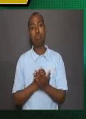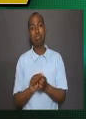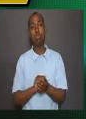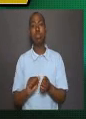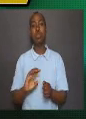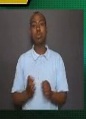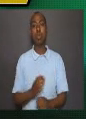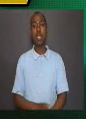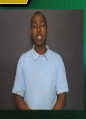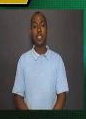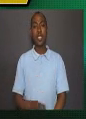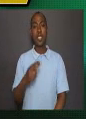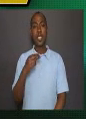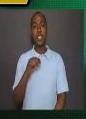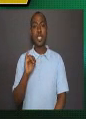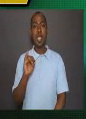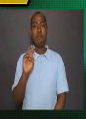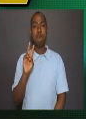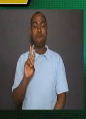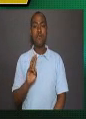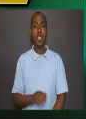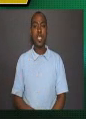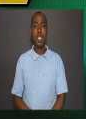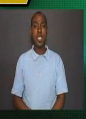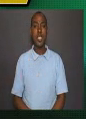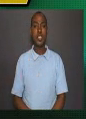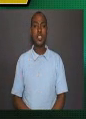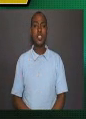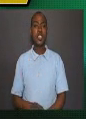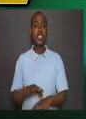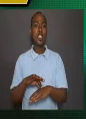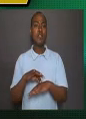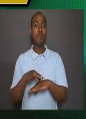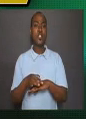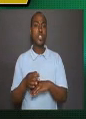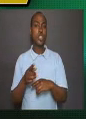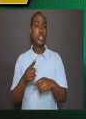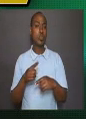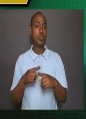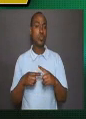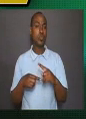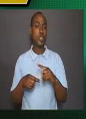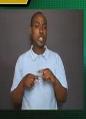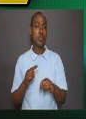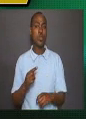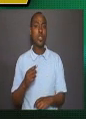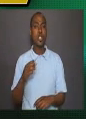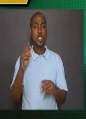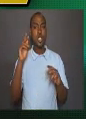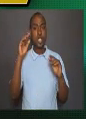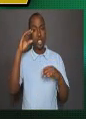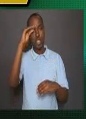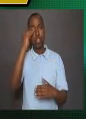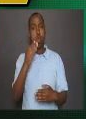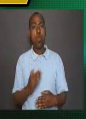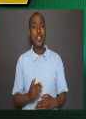AIDS is the advanced form of an infection caused by human